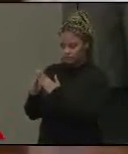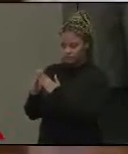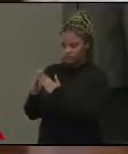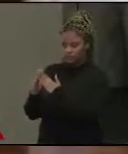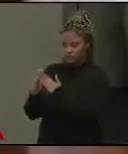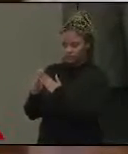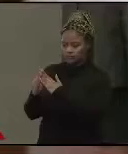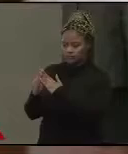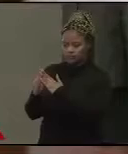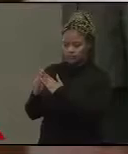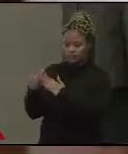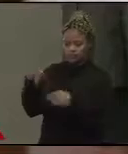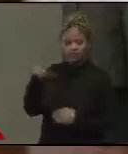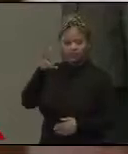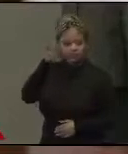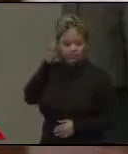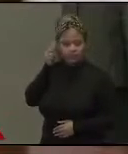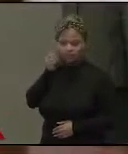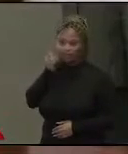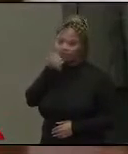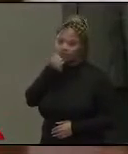apology earlier on.